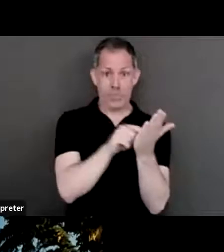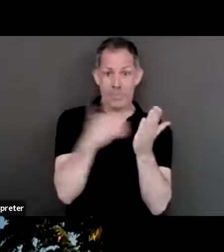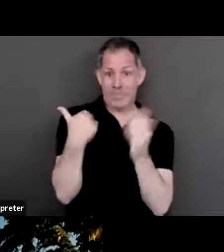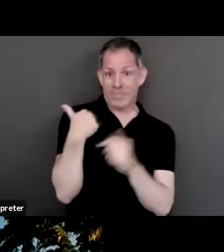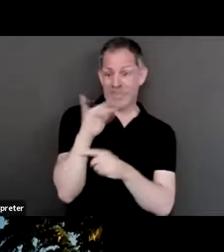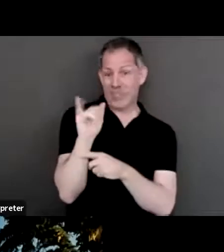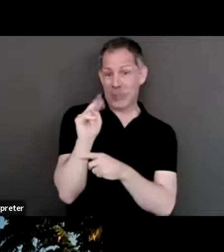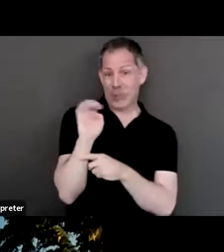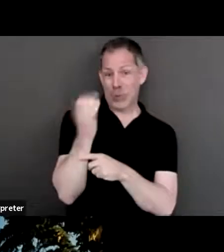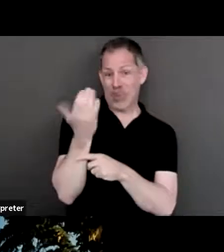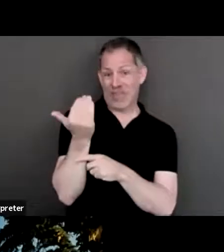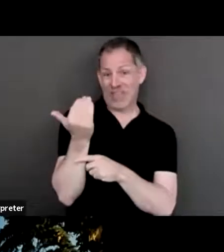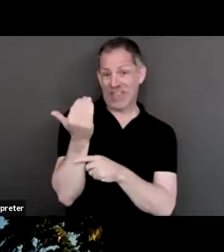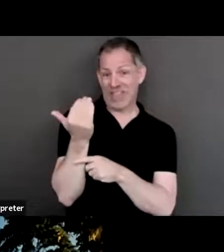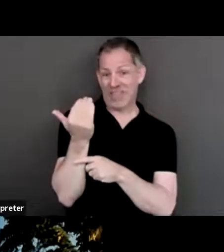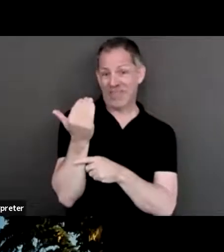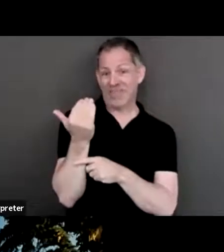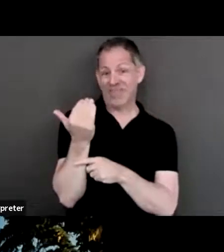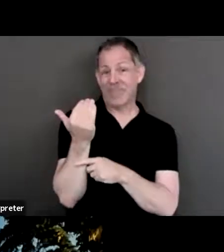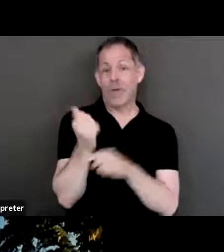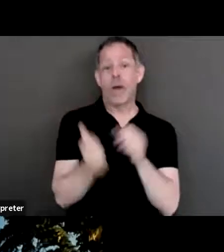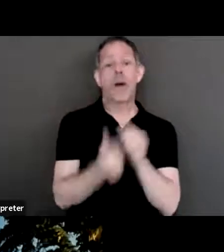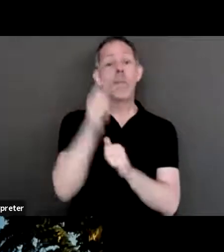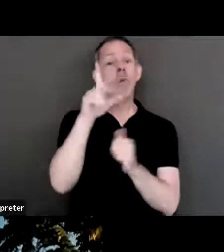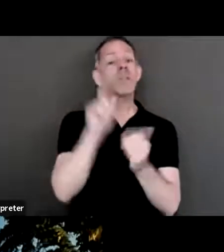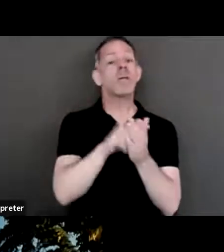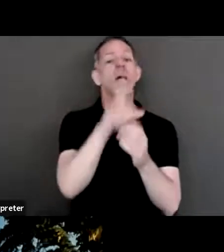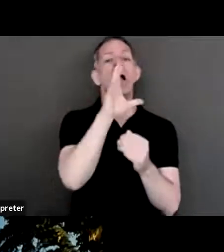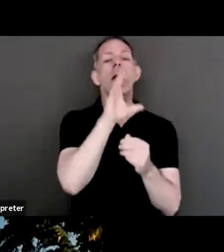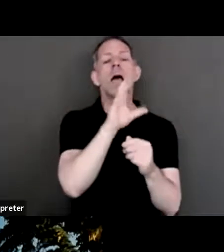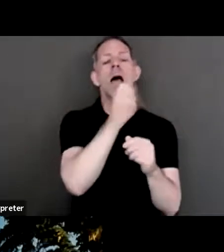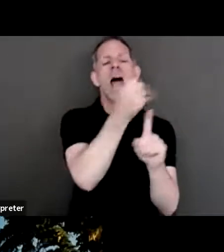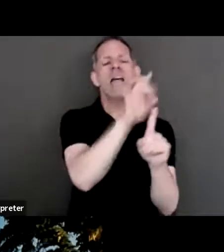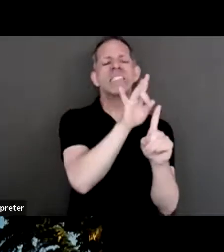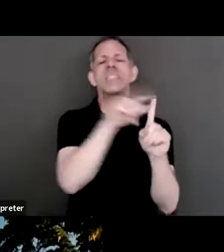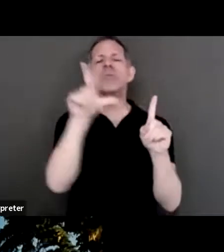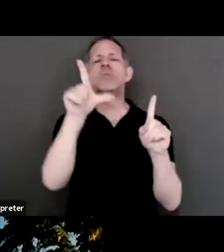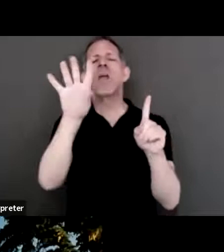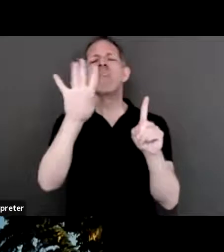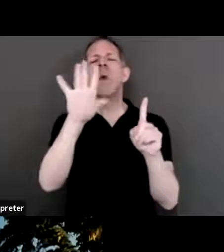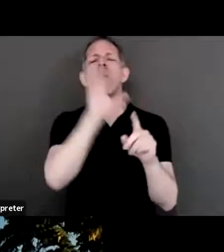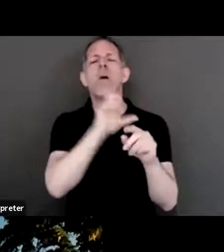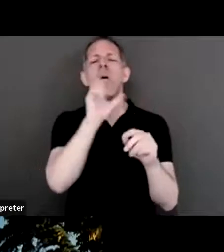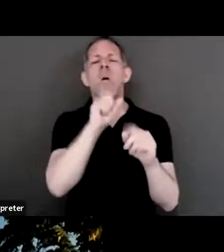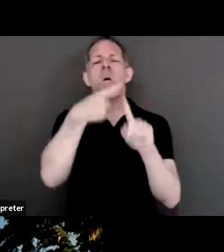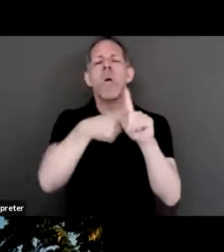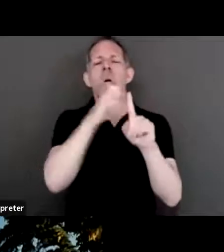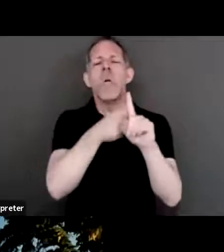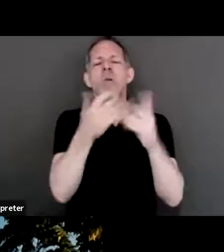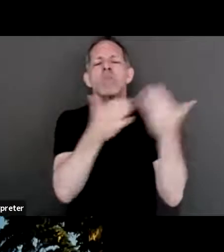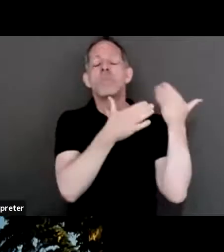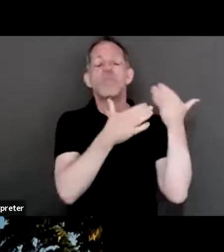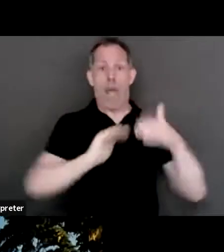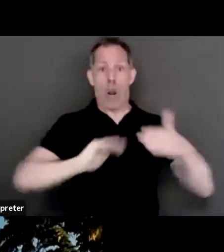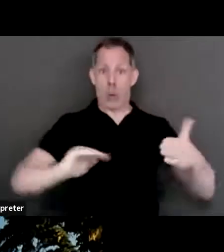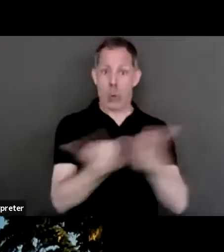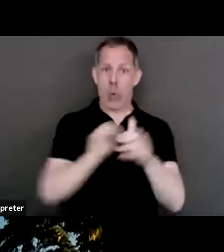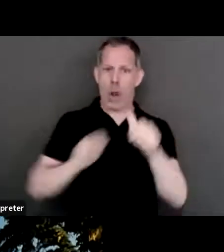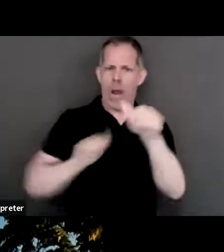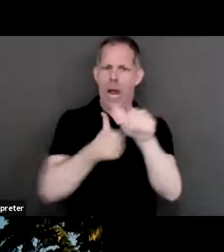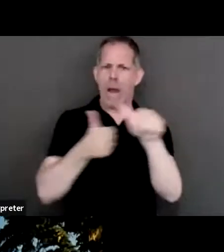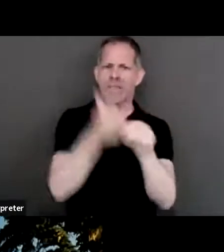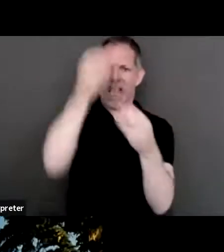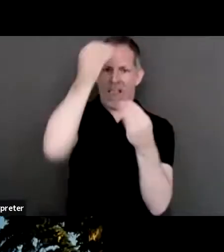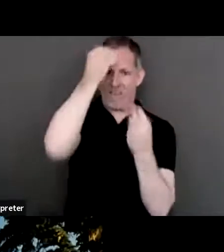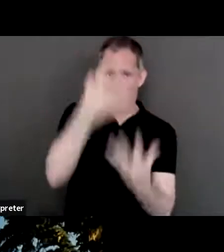old. Now we have the ability to track law enforcement and emergency medical service calls linked to overdoses and